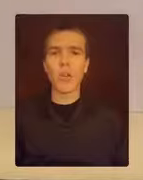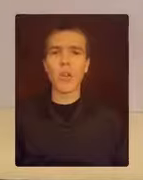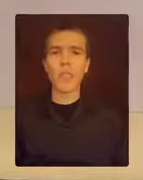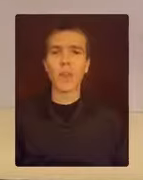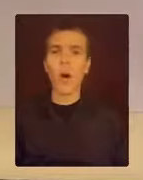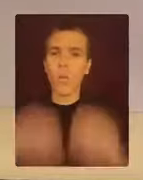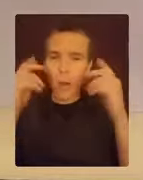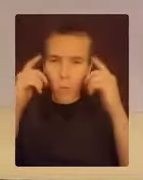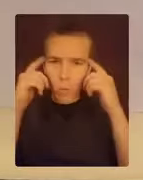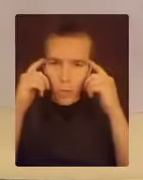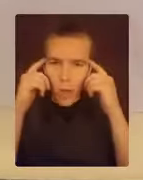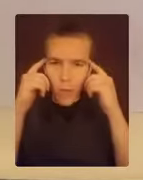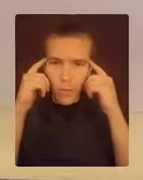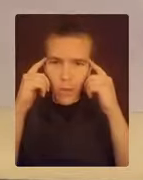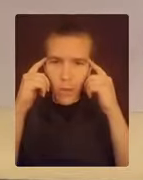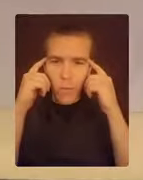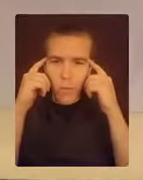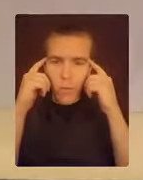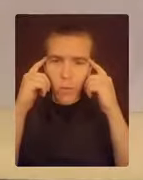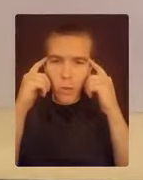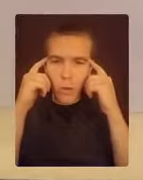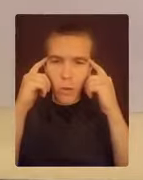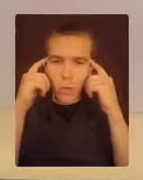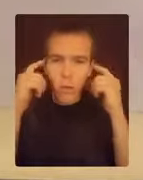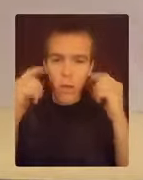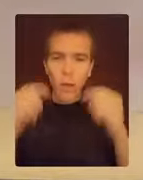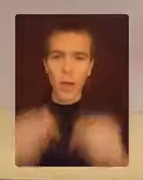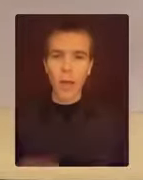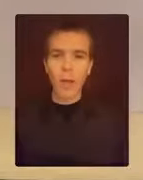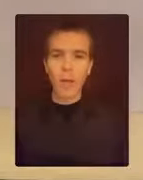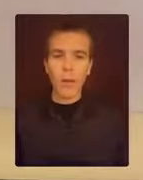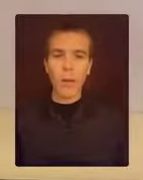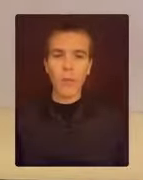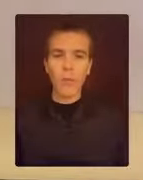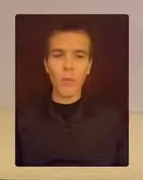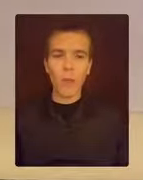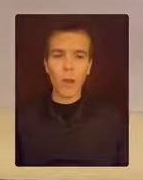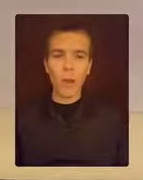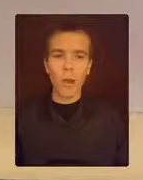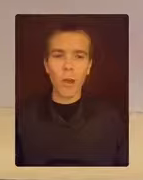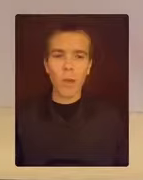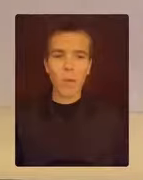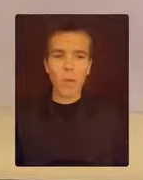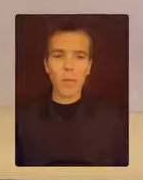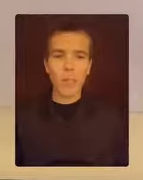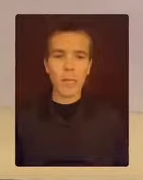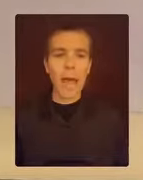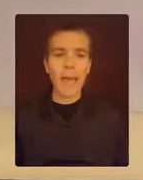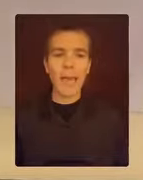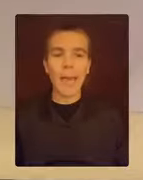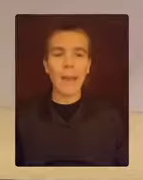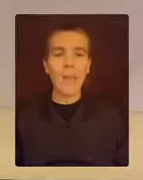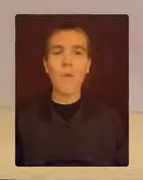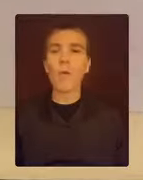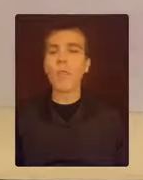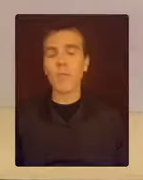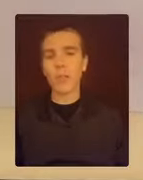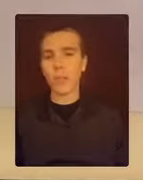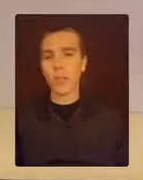lucidity, because you're it's all about what you have up here, mental control. And if you and lacking any form